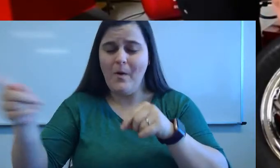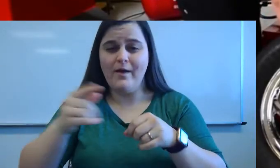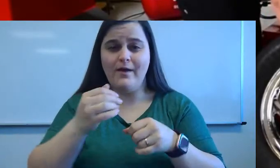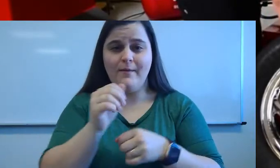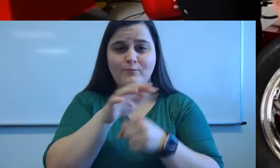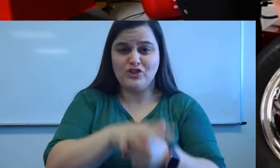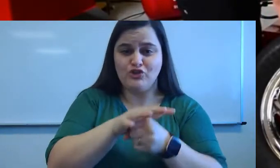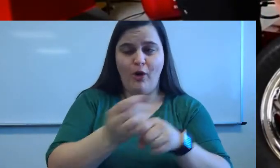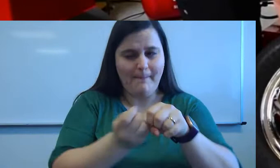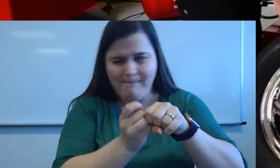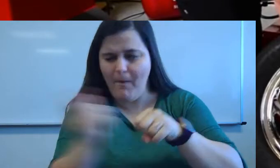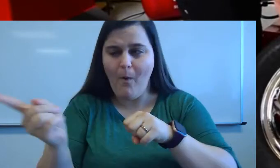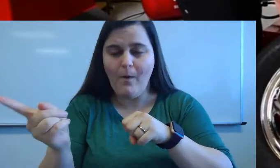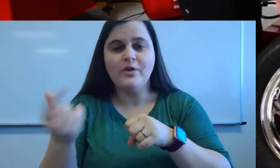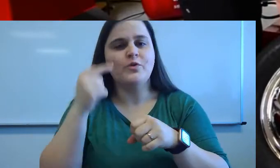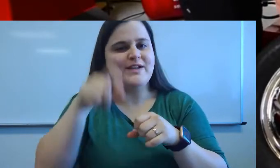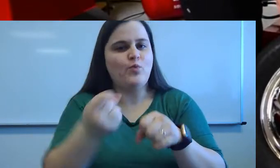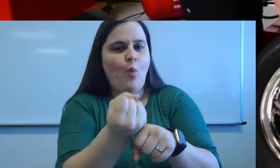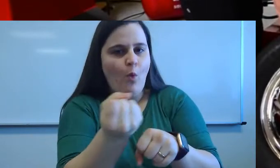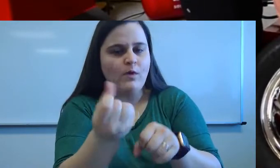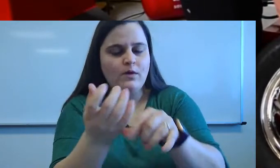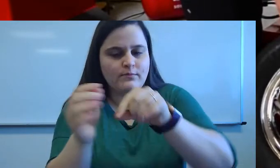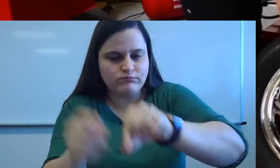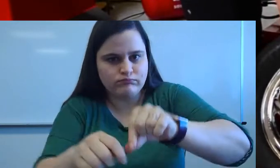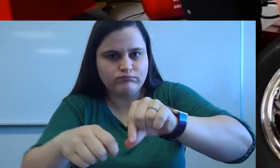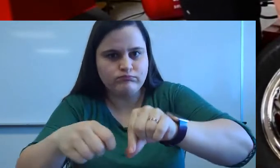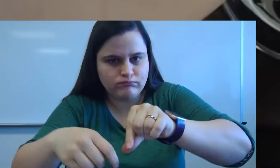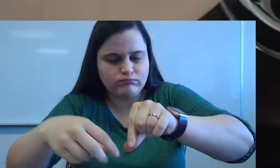to hold onto it really tight. It's quite small.